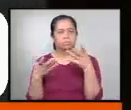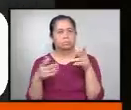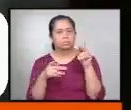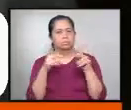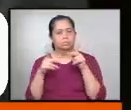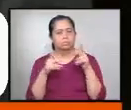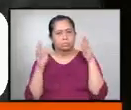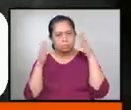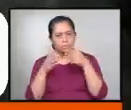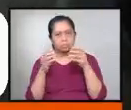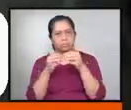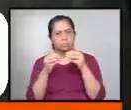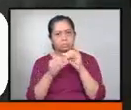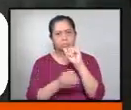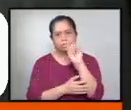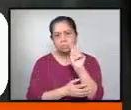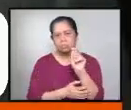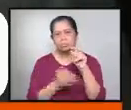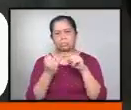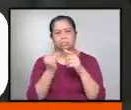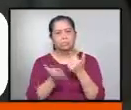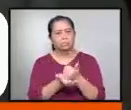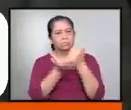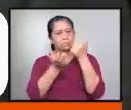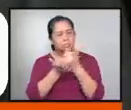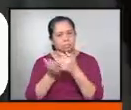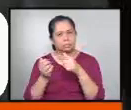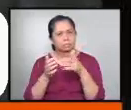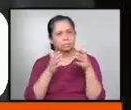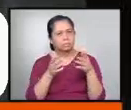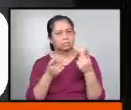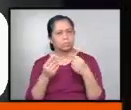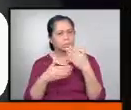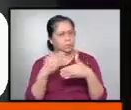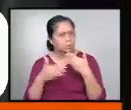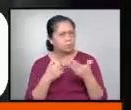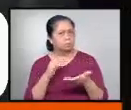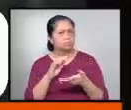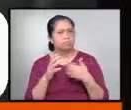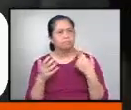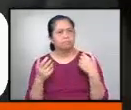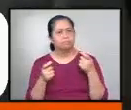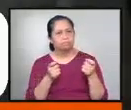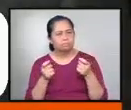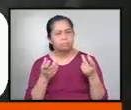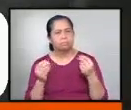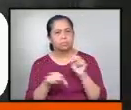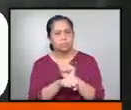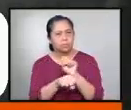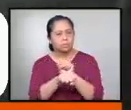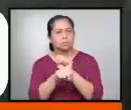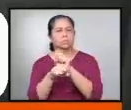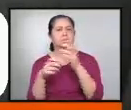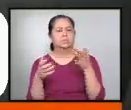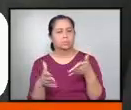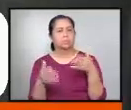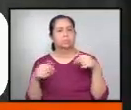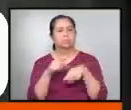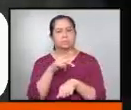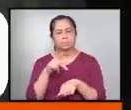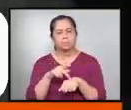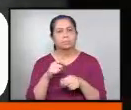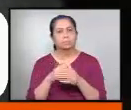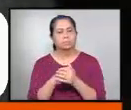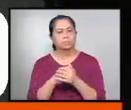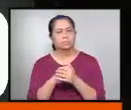to focus more on IT, to help out in the way we do things, in the way we conduct our work here in the